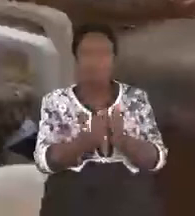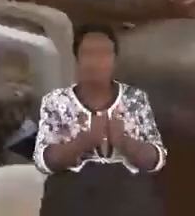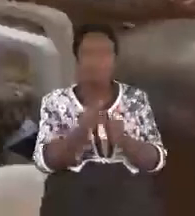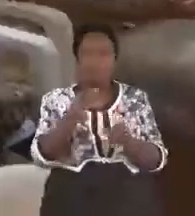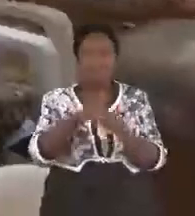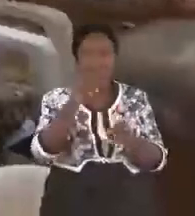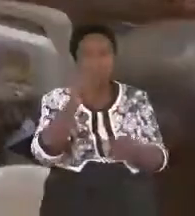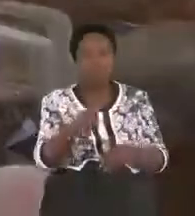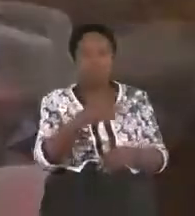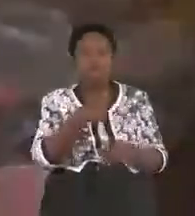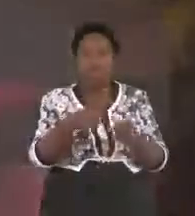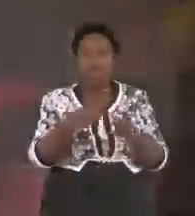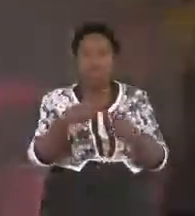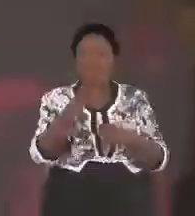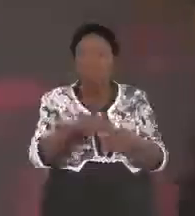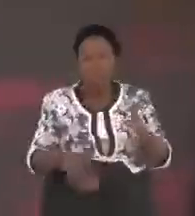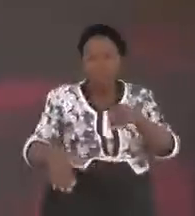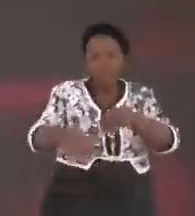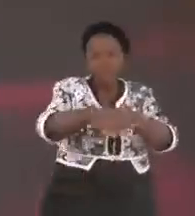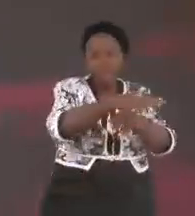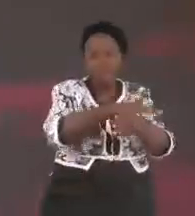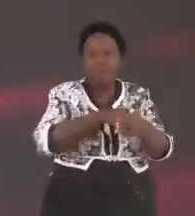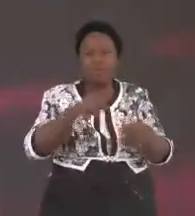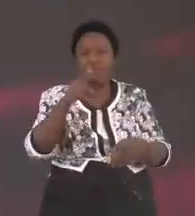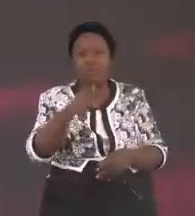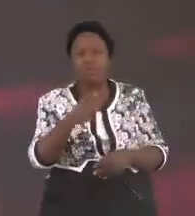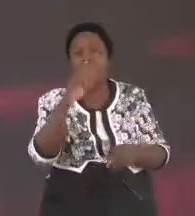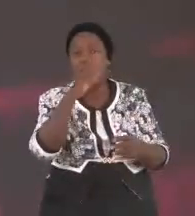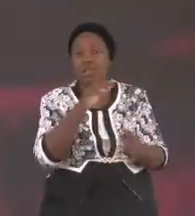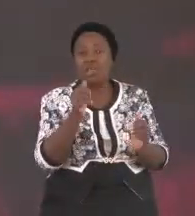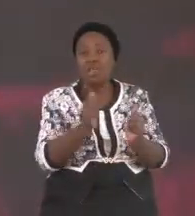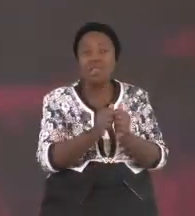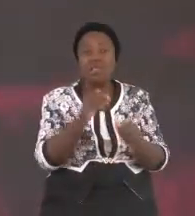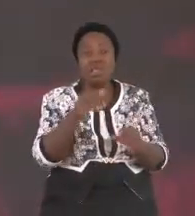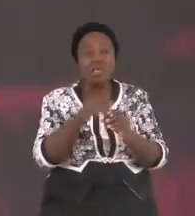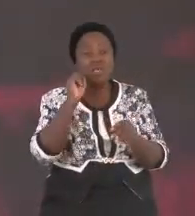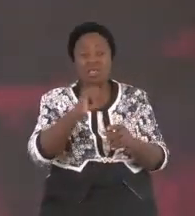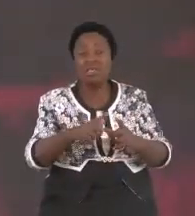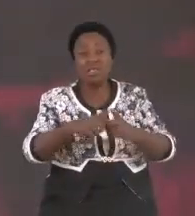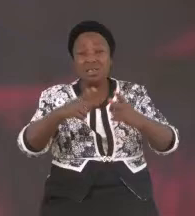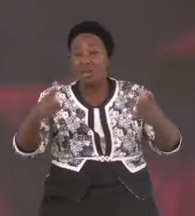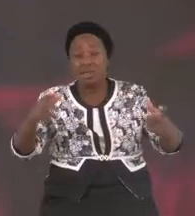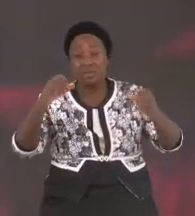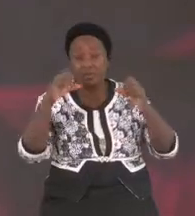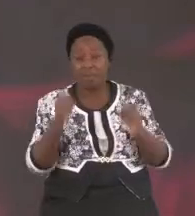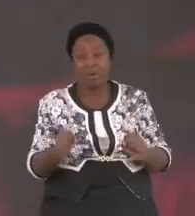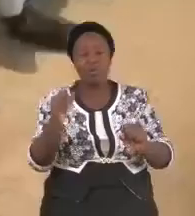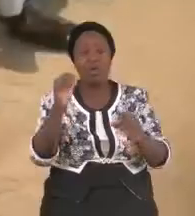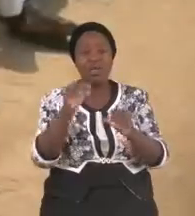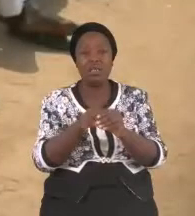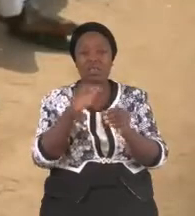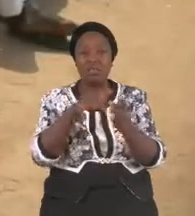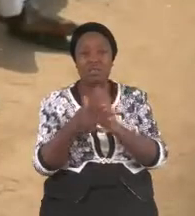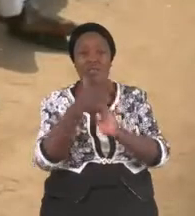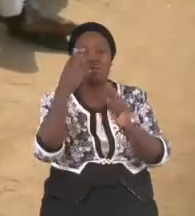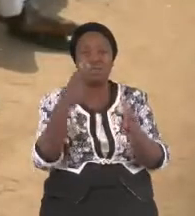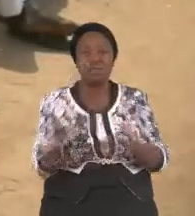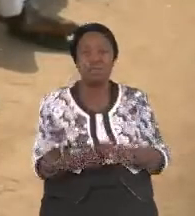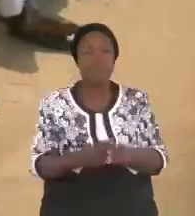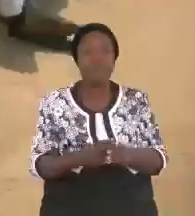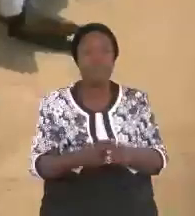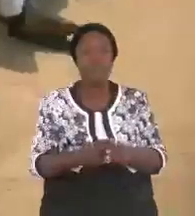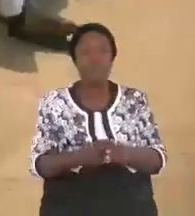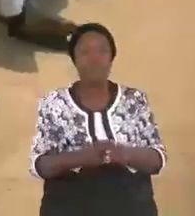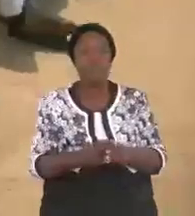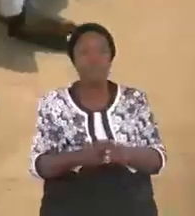he'll saturate you in his irresistible power in Jesus' name. Let's come